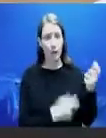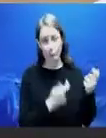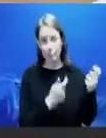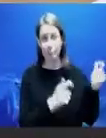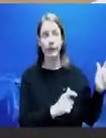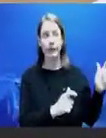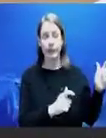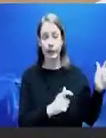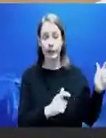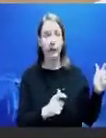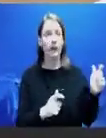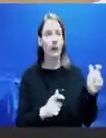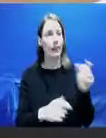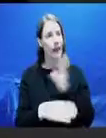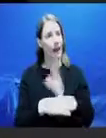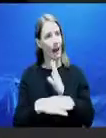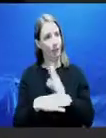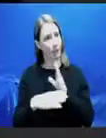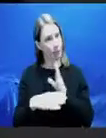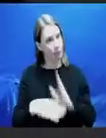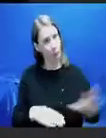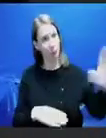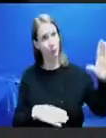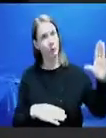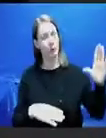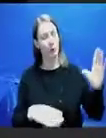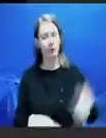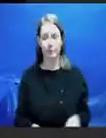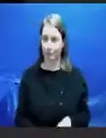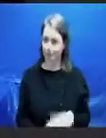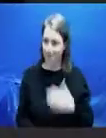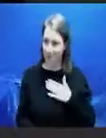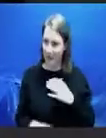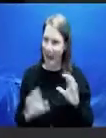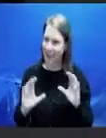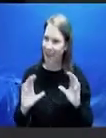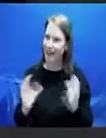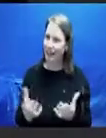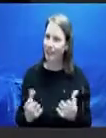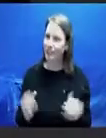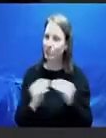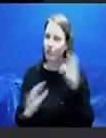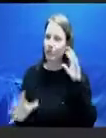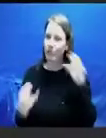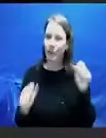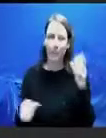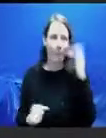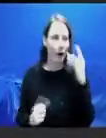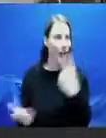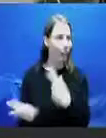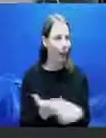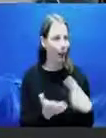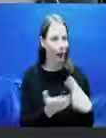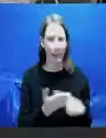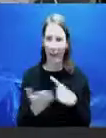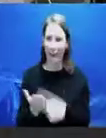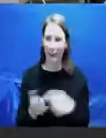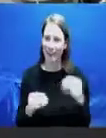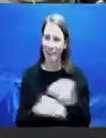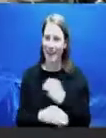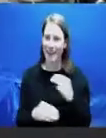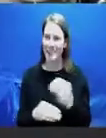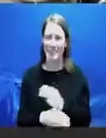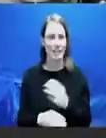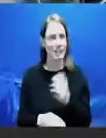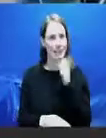exactly the same. My classes now are a little bit louder because they're talking about math and it's not so teacher directed. Data can be